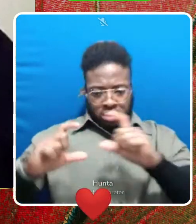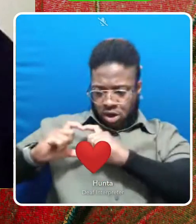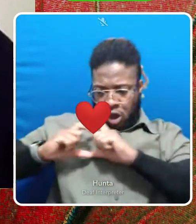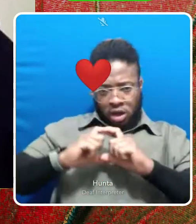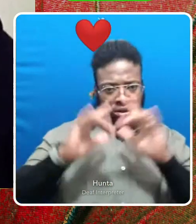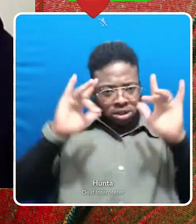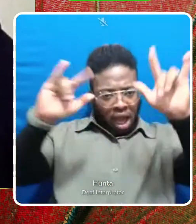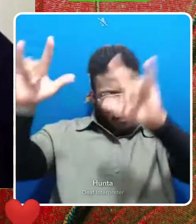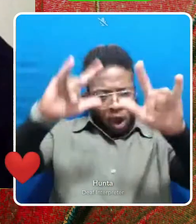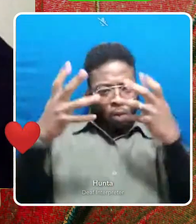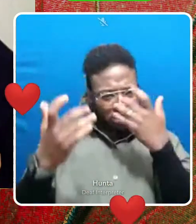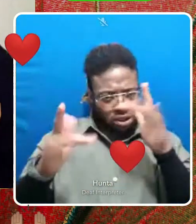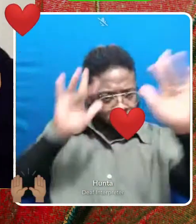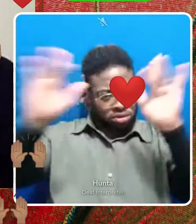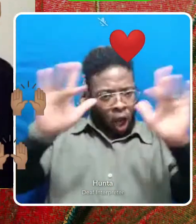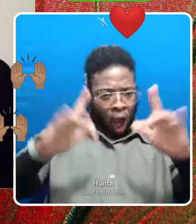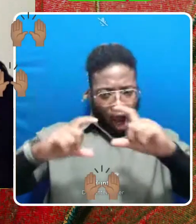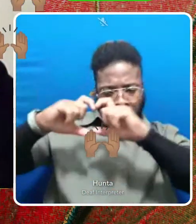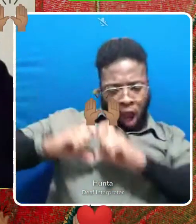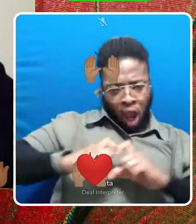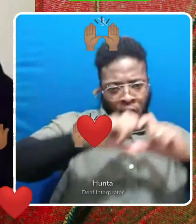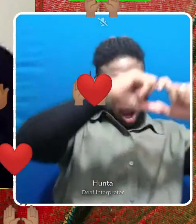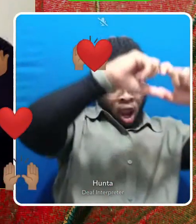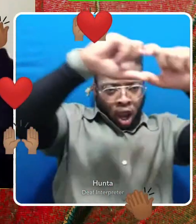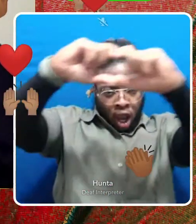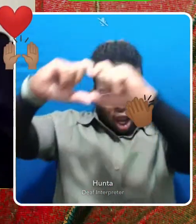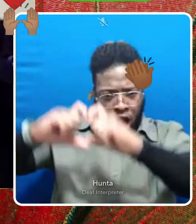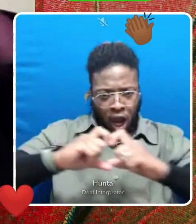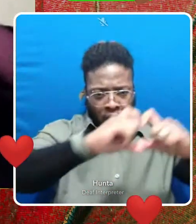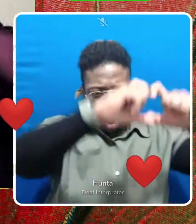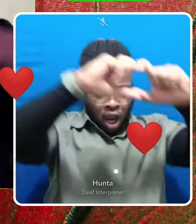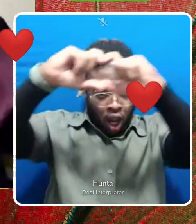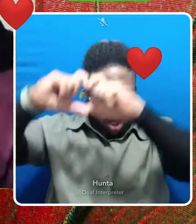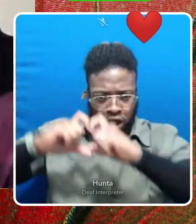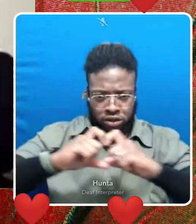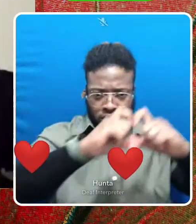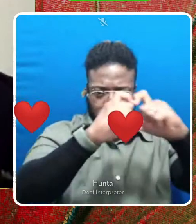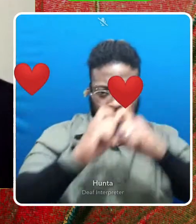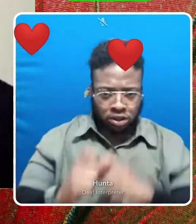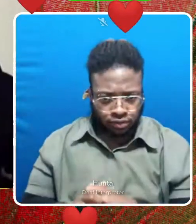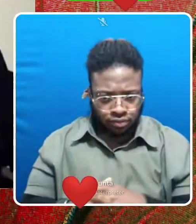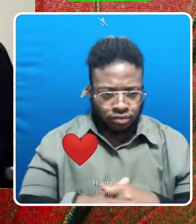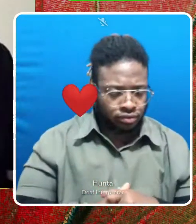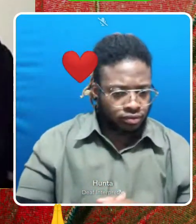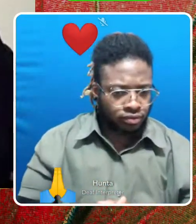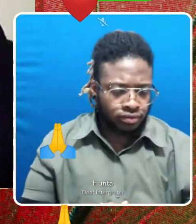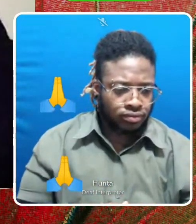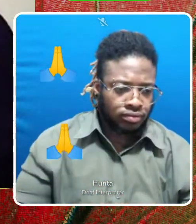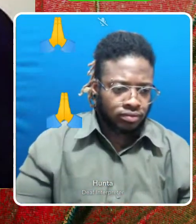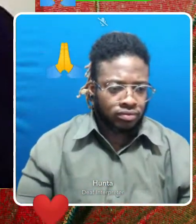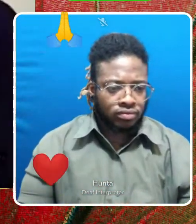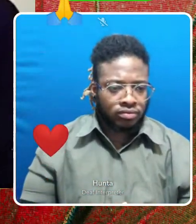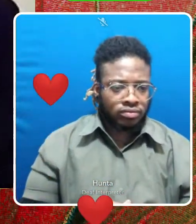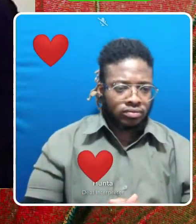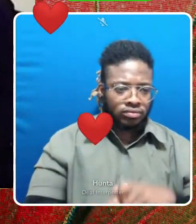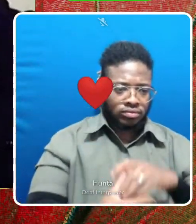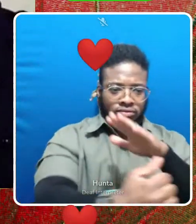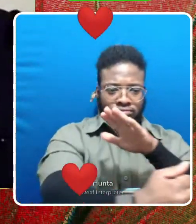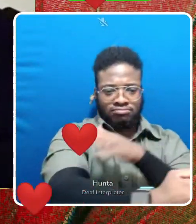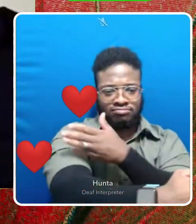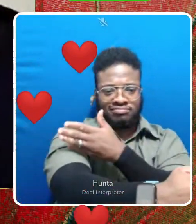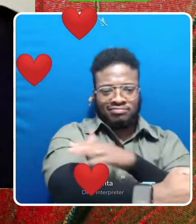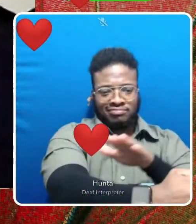Shotgun you at the wheel, my free will at your direction. Memorize your signs, but forgot my own reflection. No, my eggs in my basket, I gave them